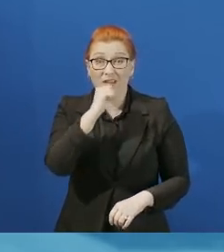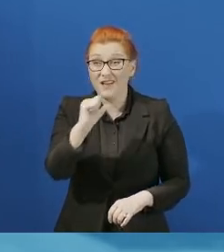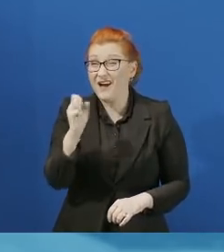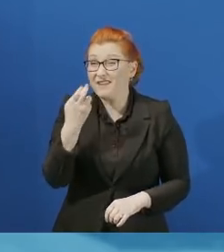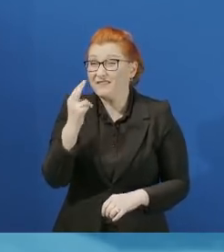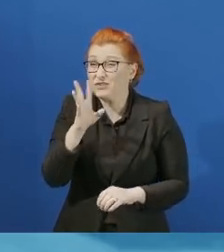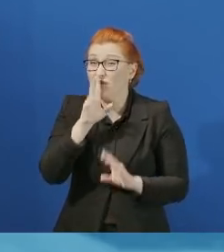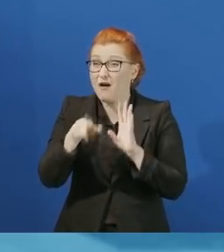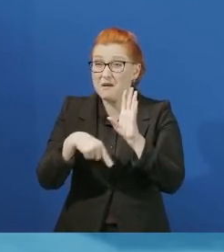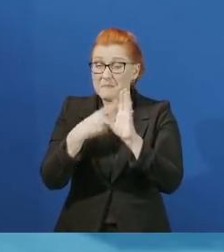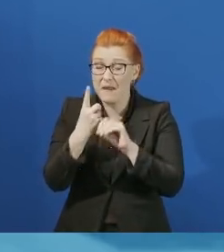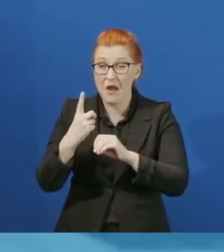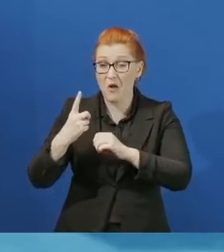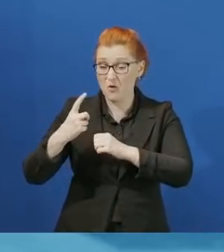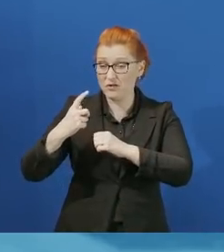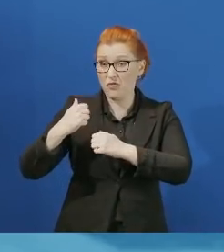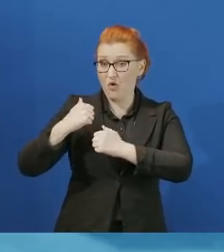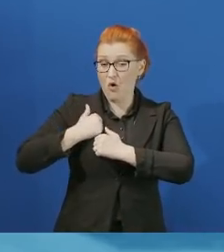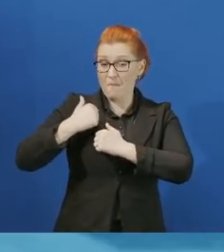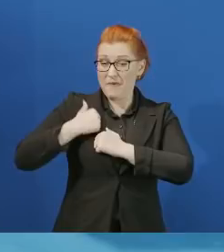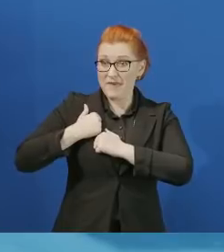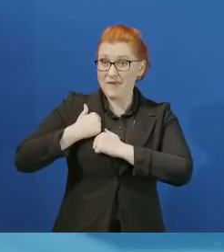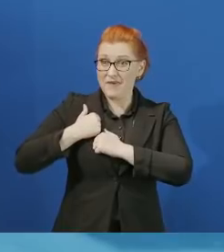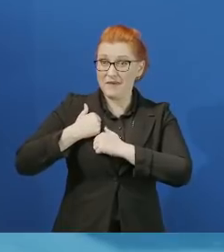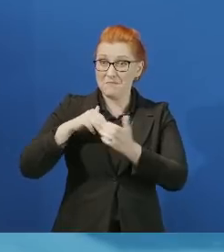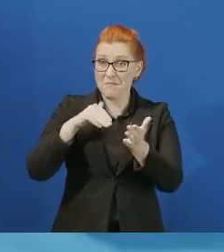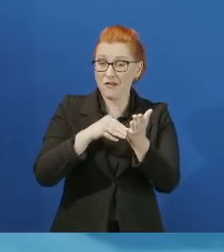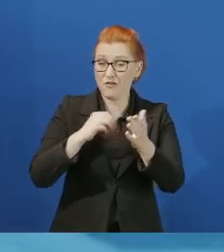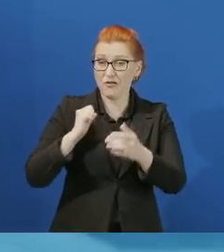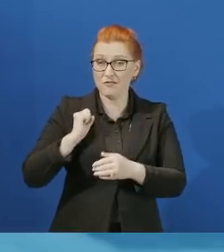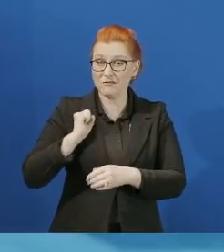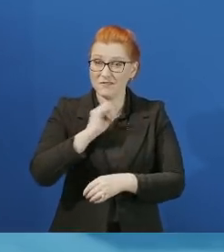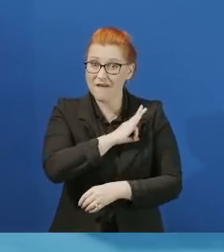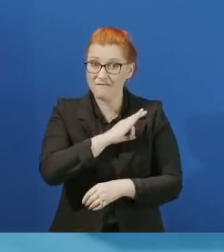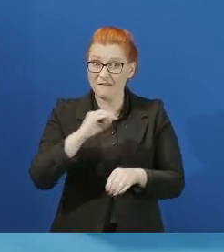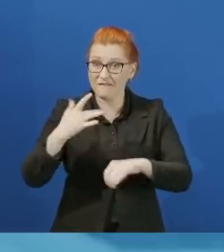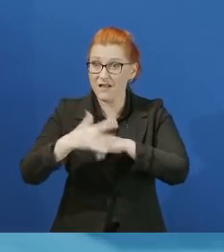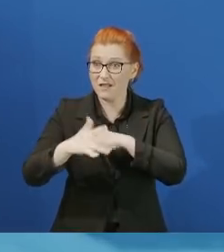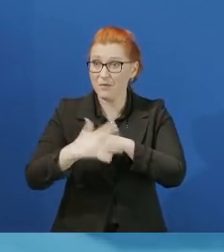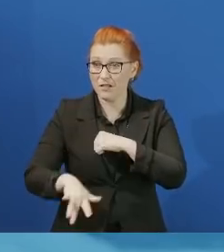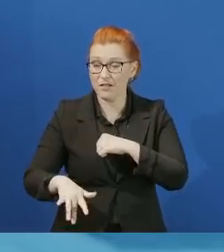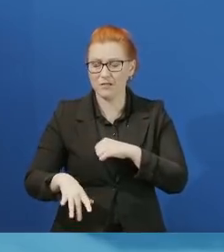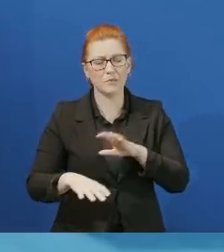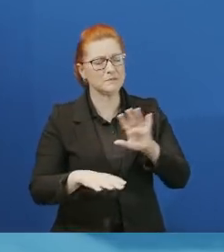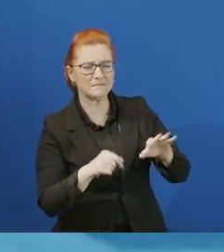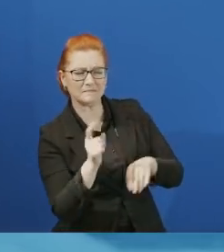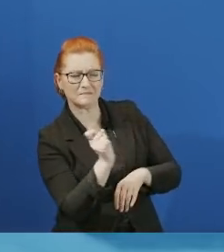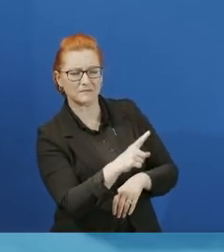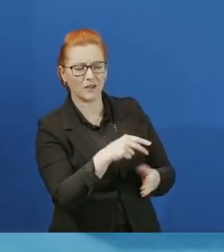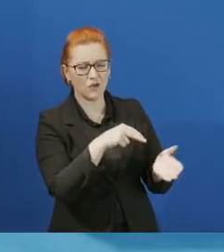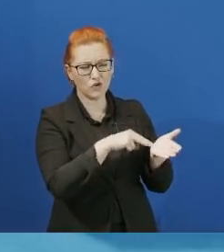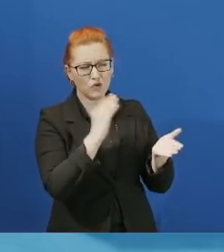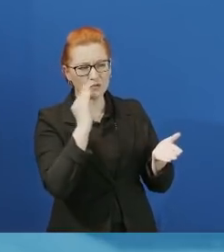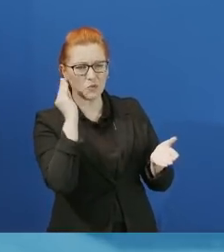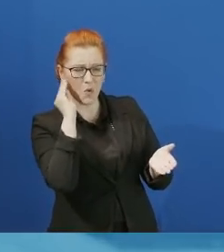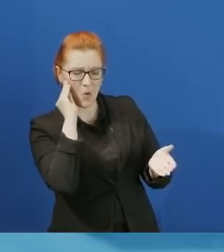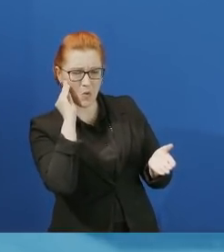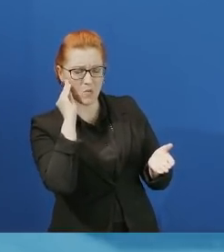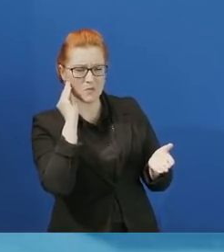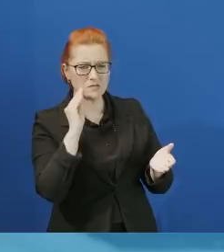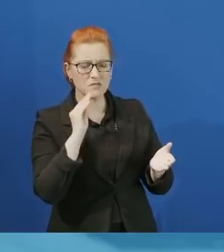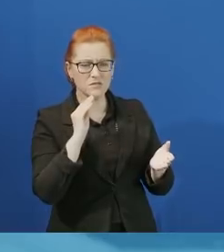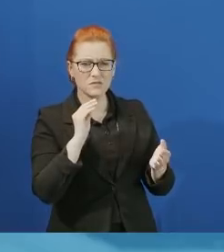we're not seeing that. Real quick. Nursing homes and prisons. These are two hotspots in Arizona, and there is